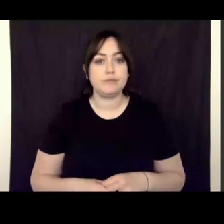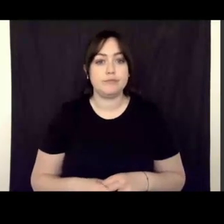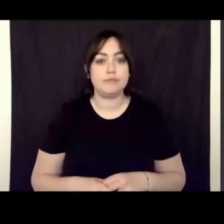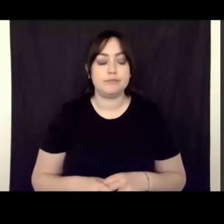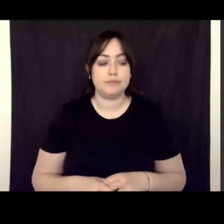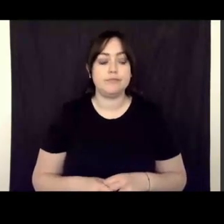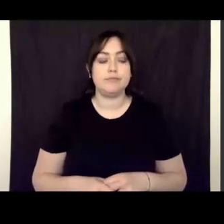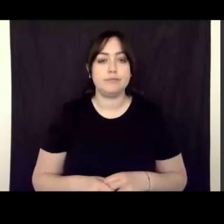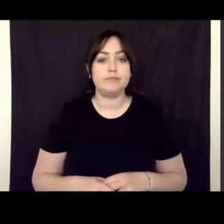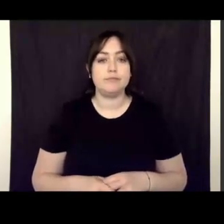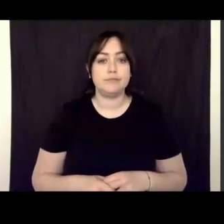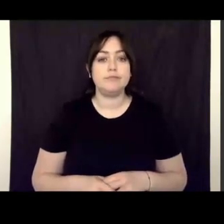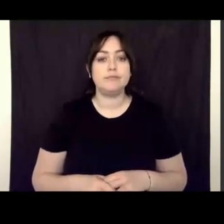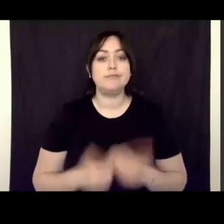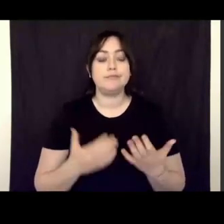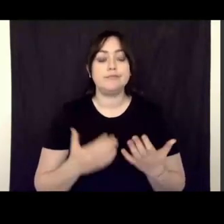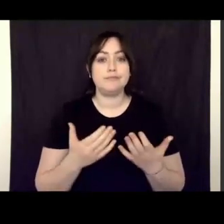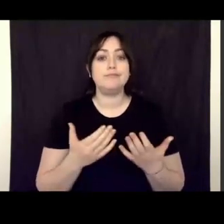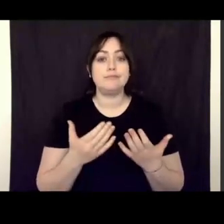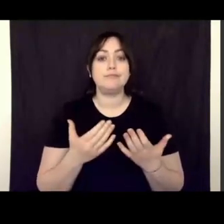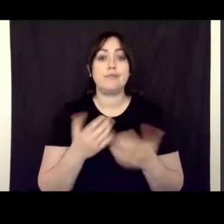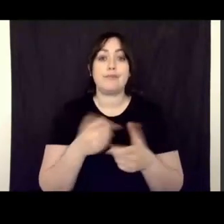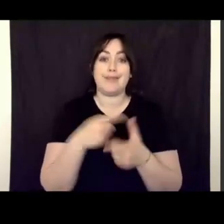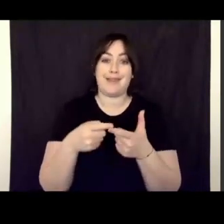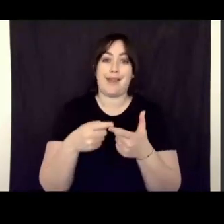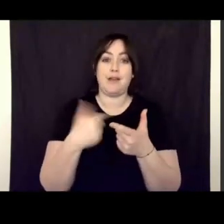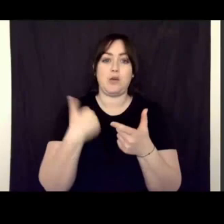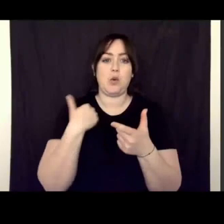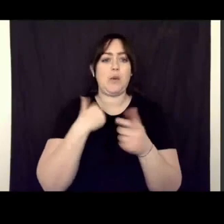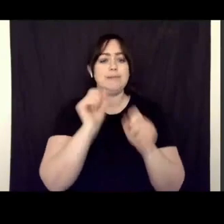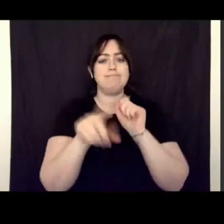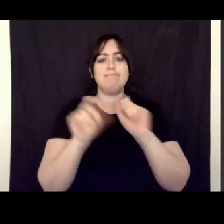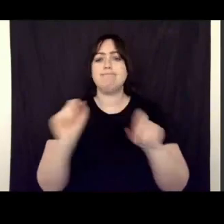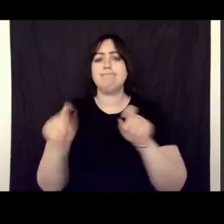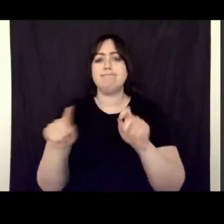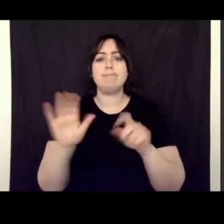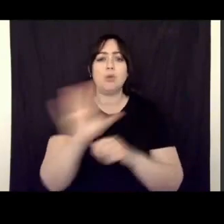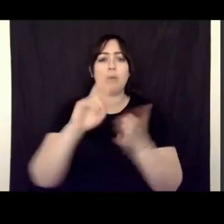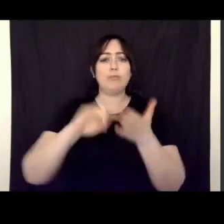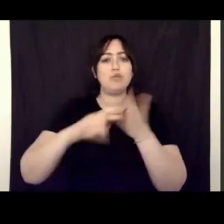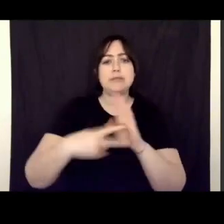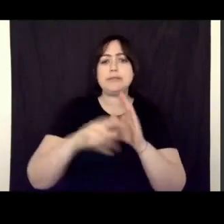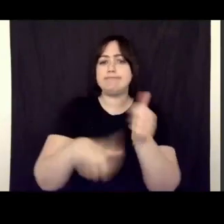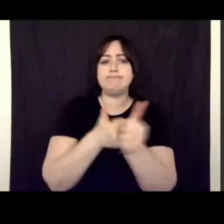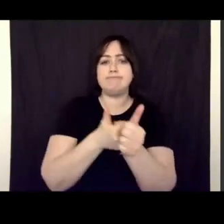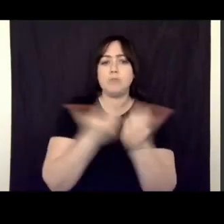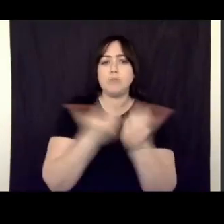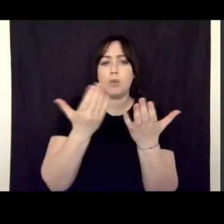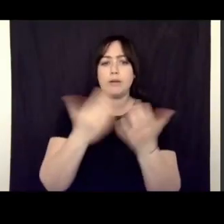And we asked everybody what their purposes were, and of the